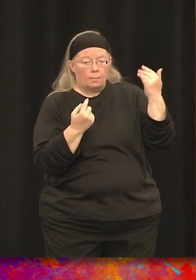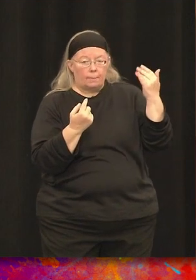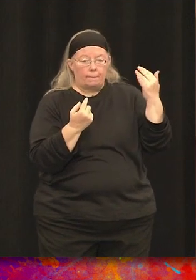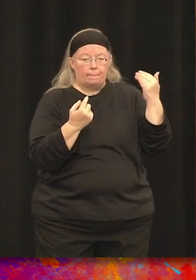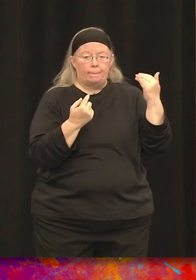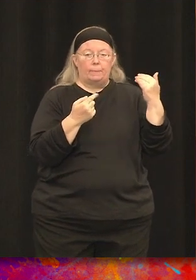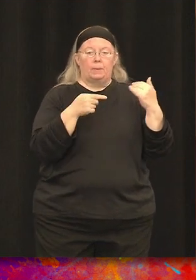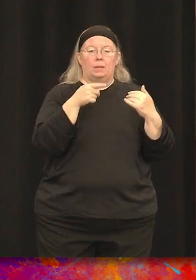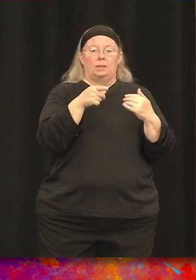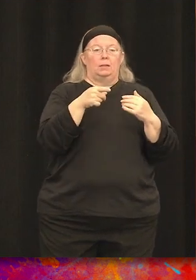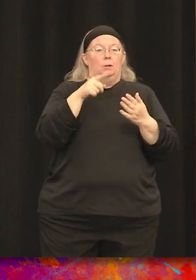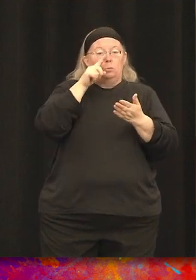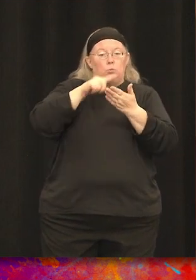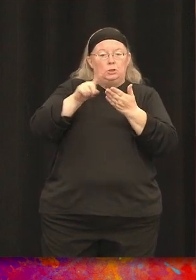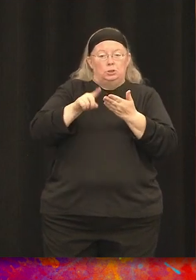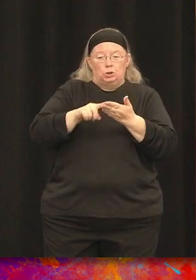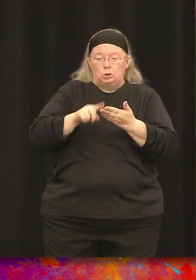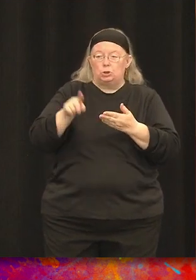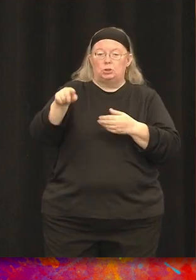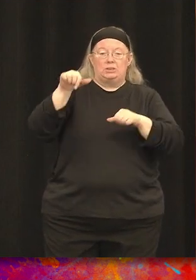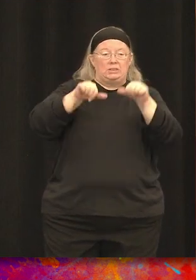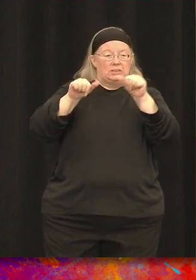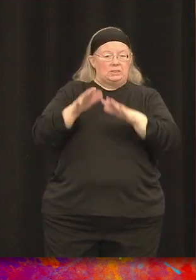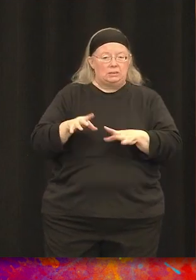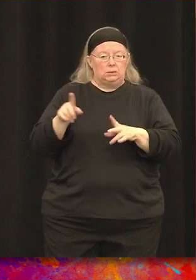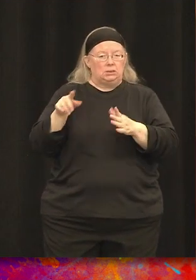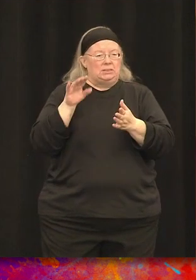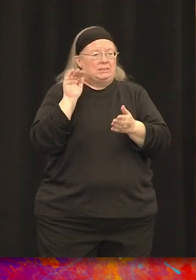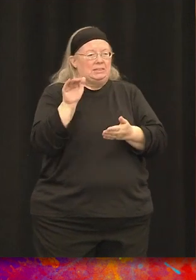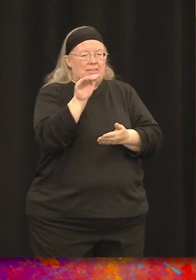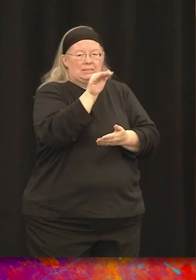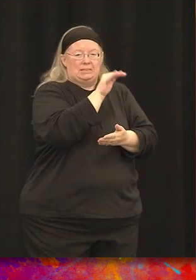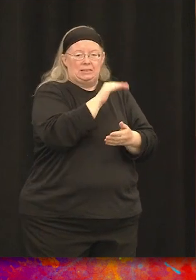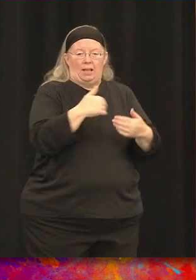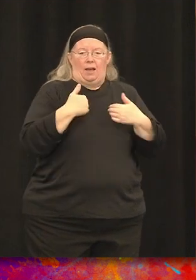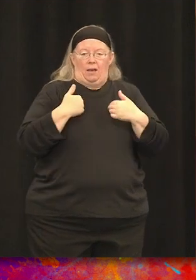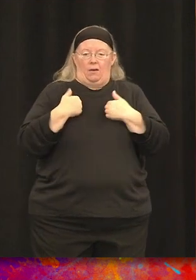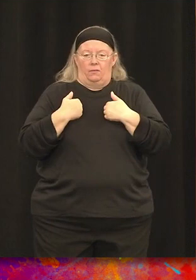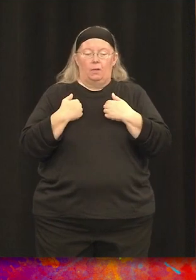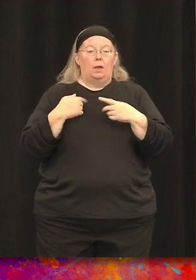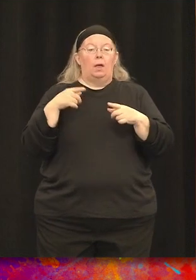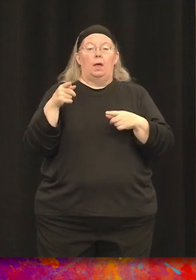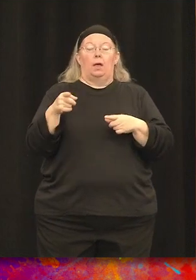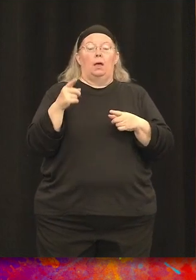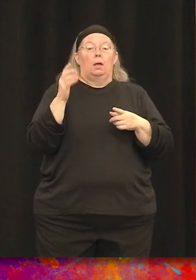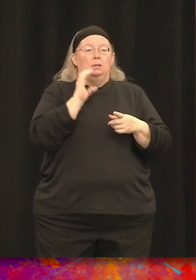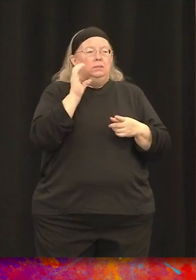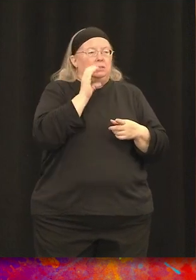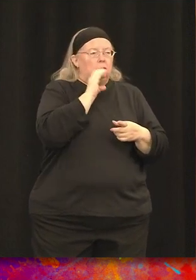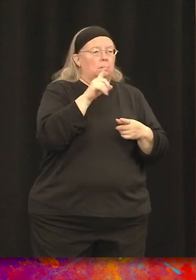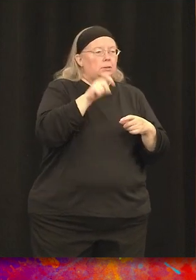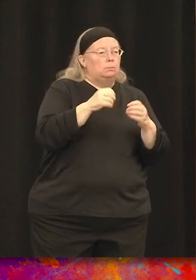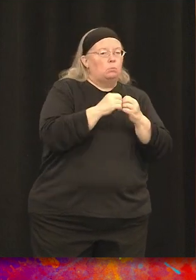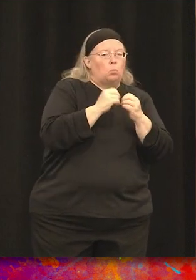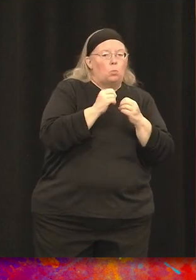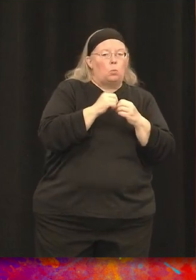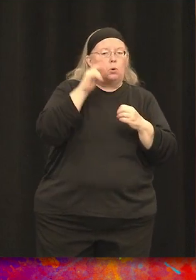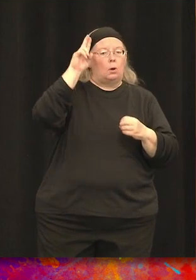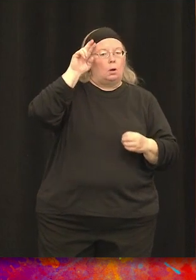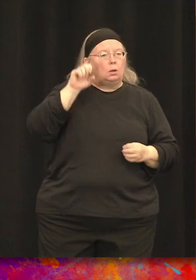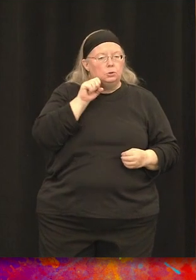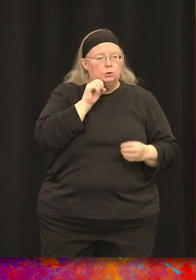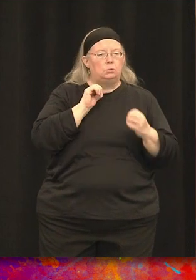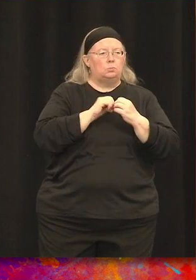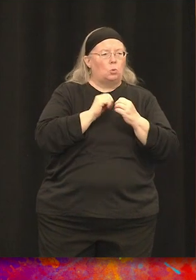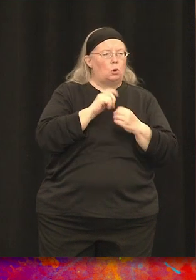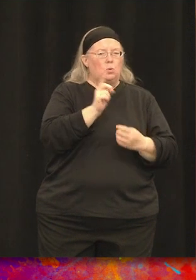scientific community saying that researchers are not in touch with enough people with Usher syndrome. It was created to connect the community to